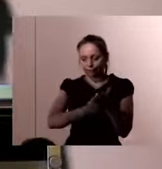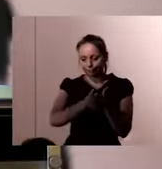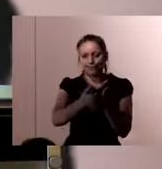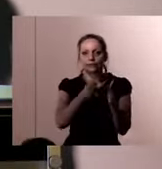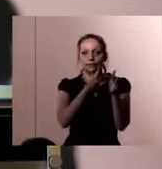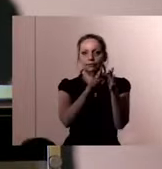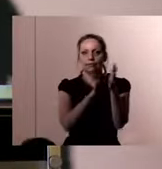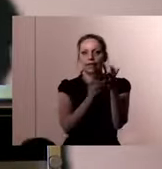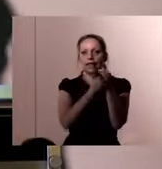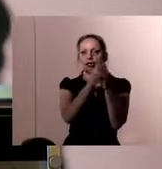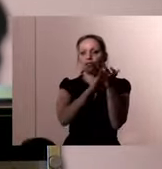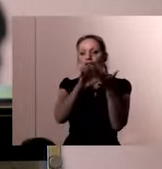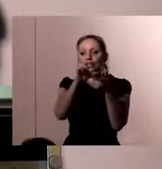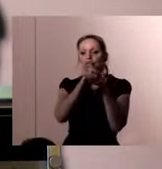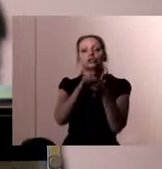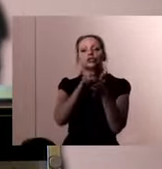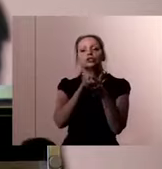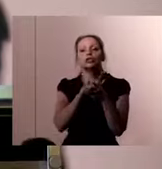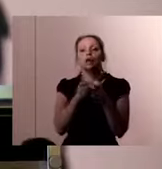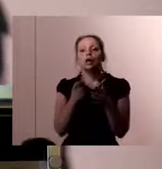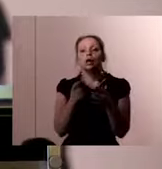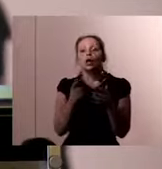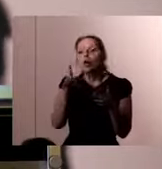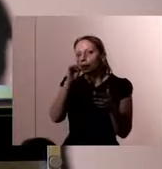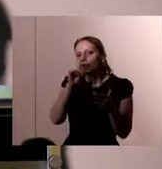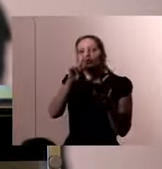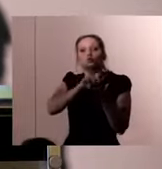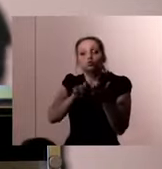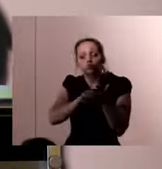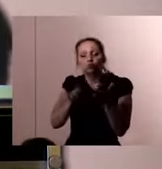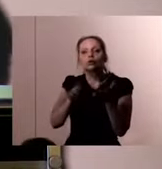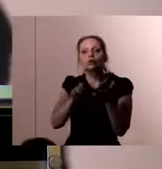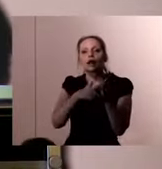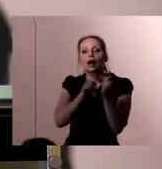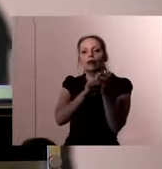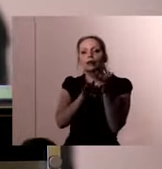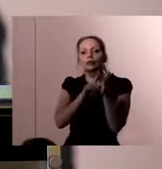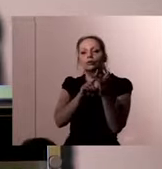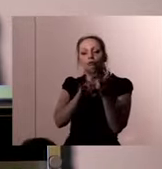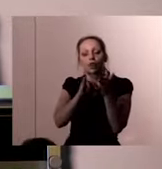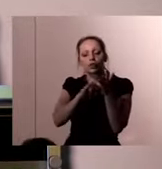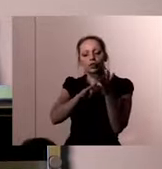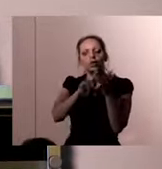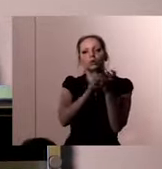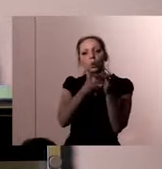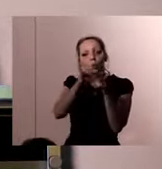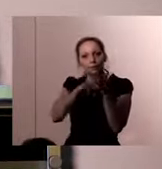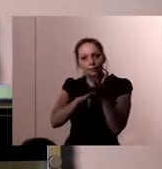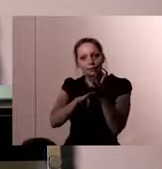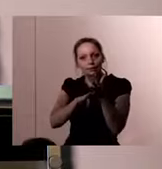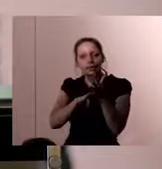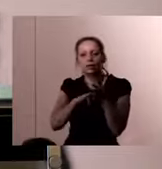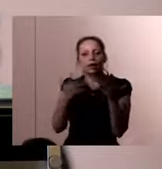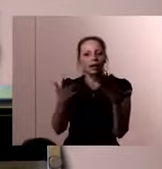sources in an article are people who have an interest in the market that the article is about. Whether they're members of the real